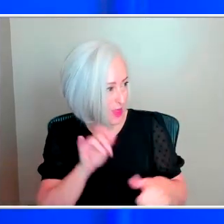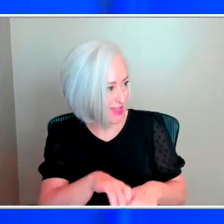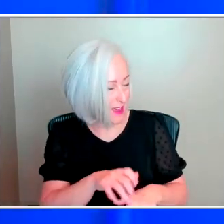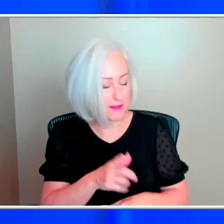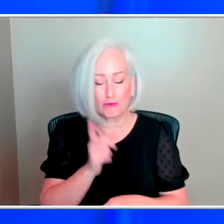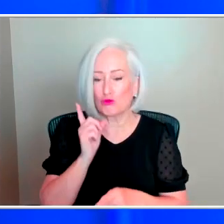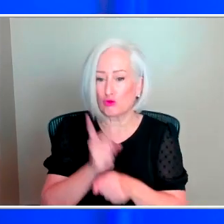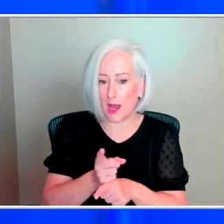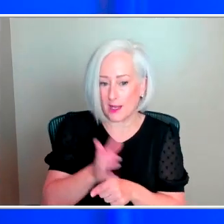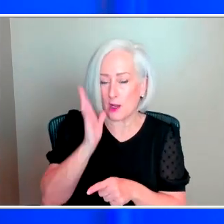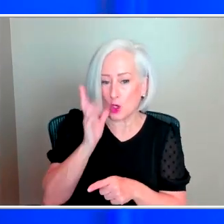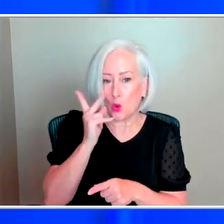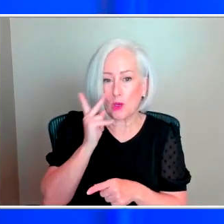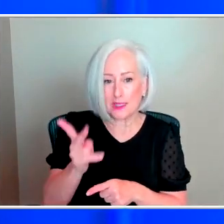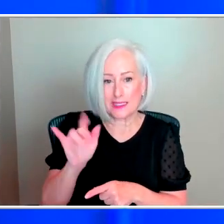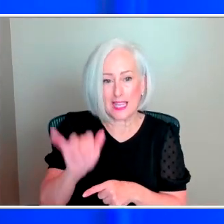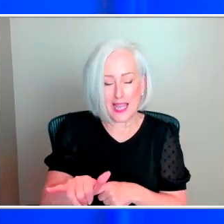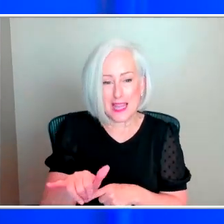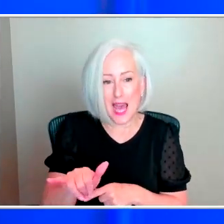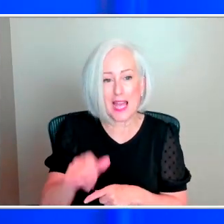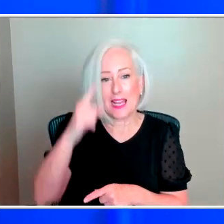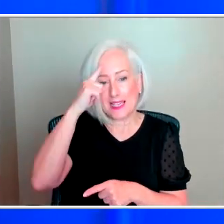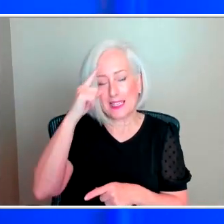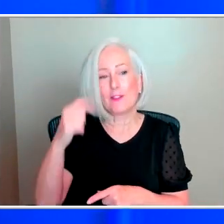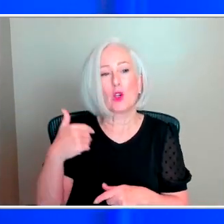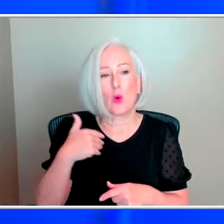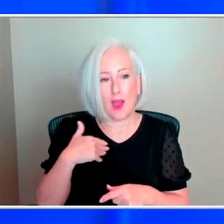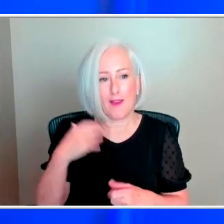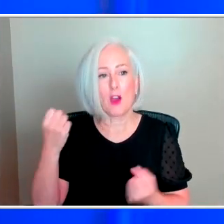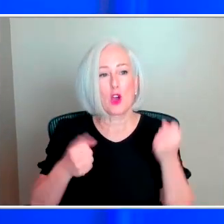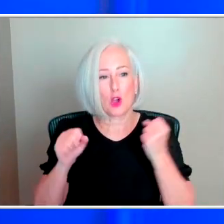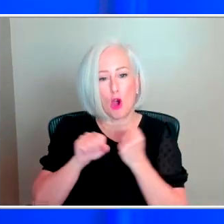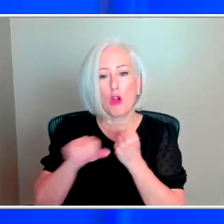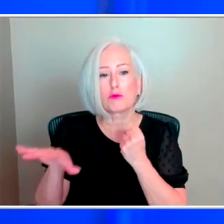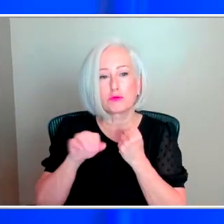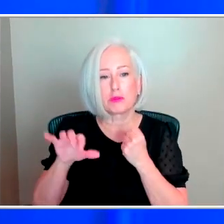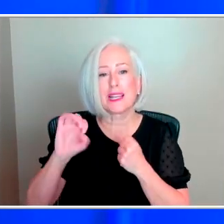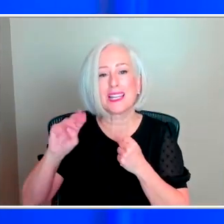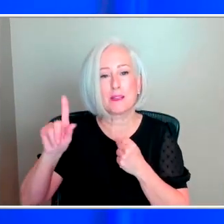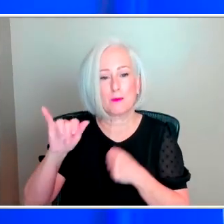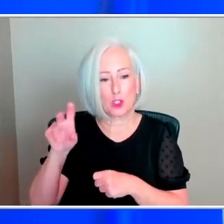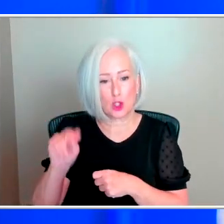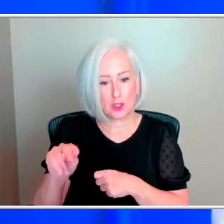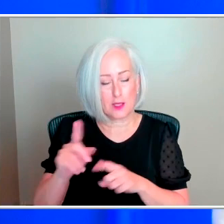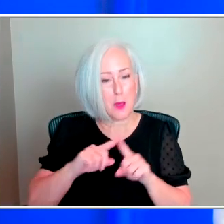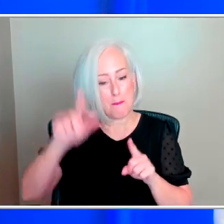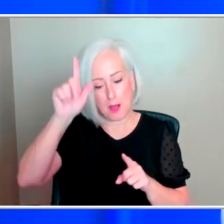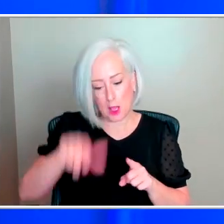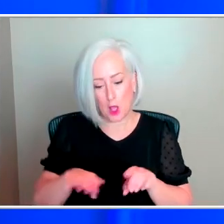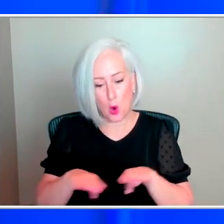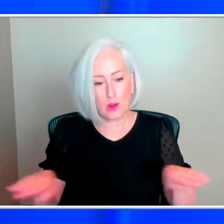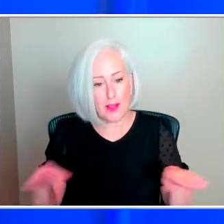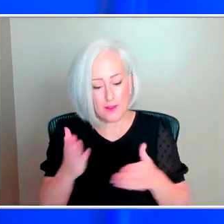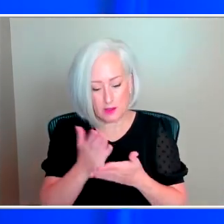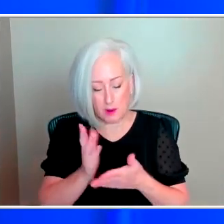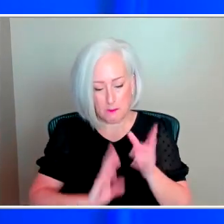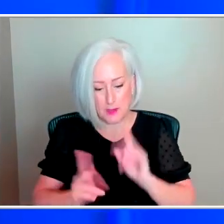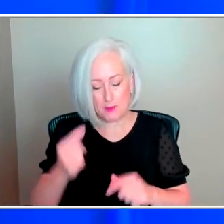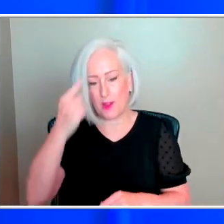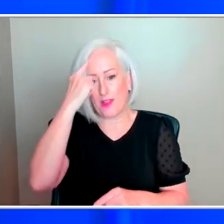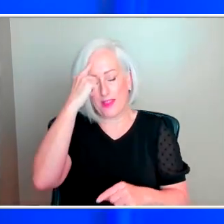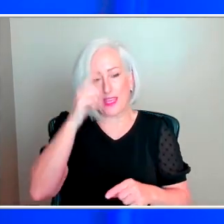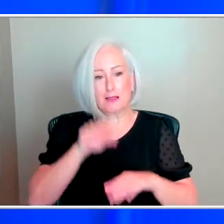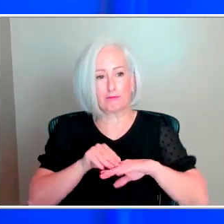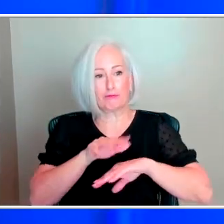some of it if you have emissions, yes. But again, at real low levels, some people think it even has a health effect. Now, that's